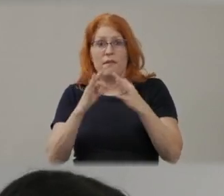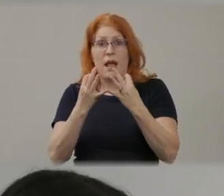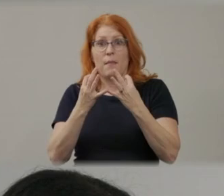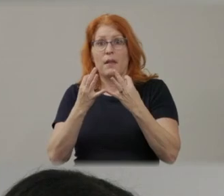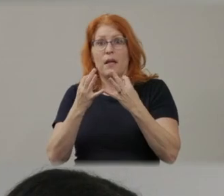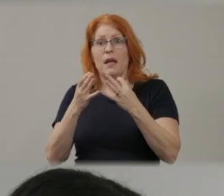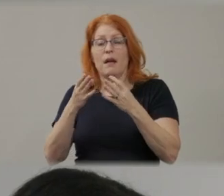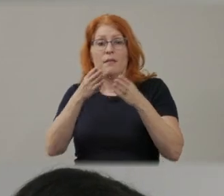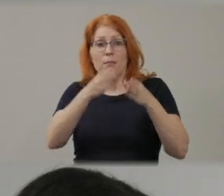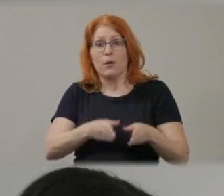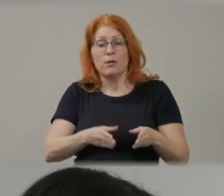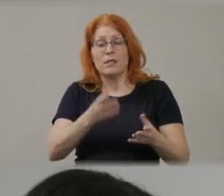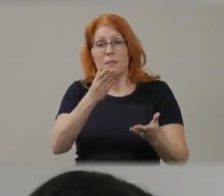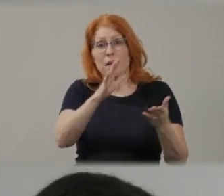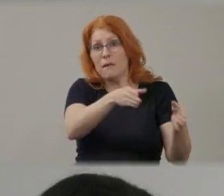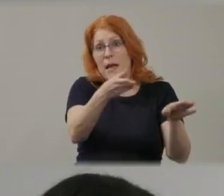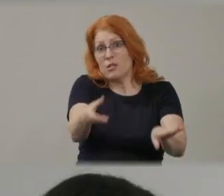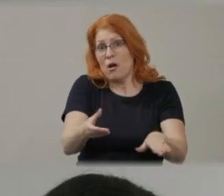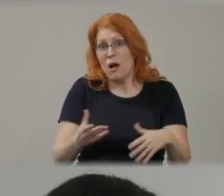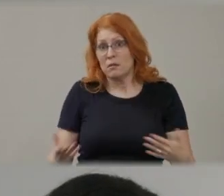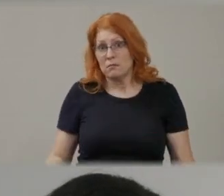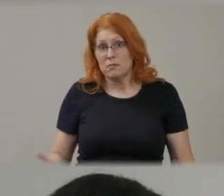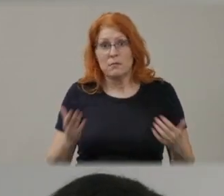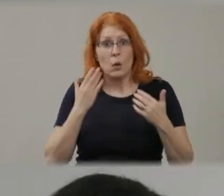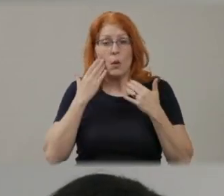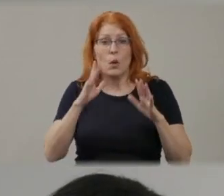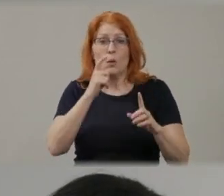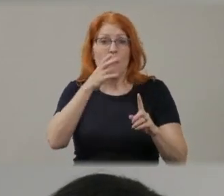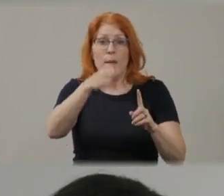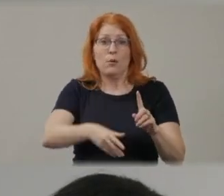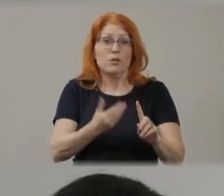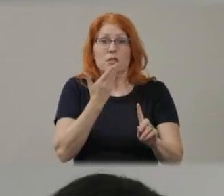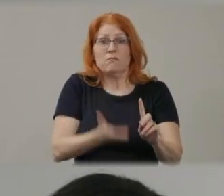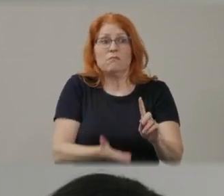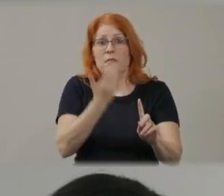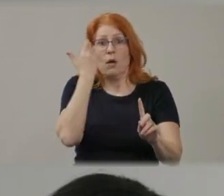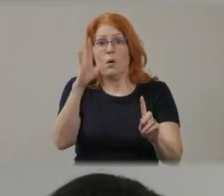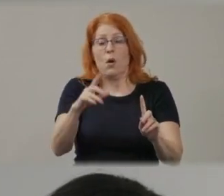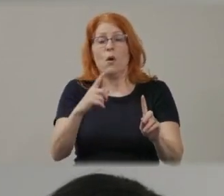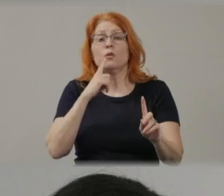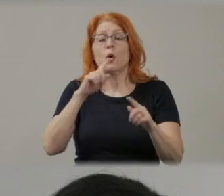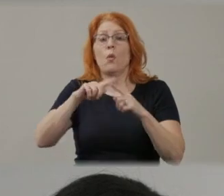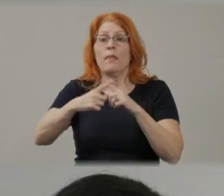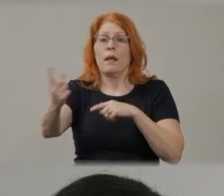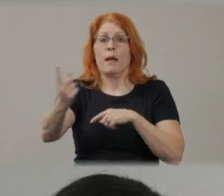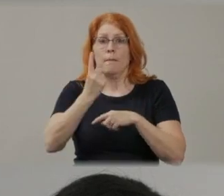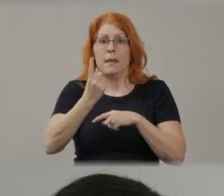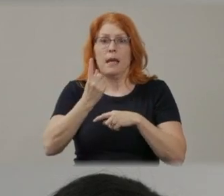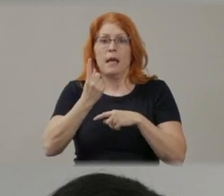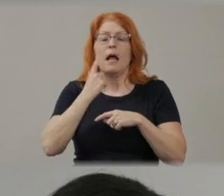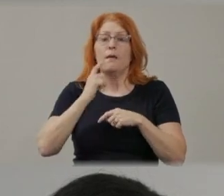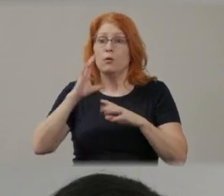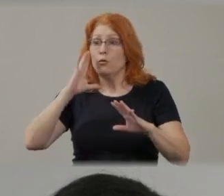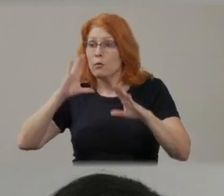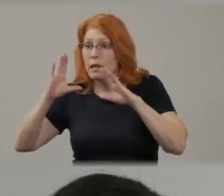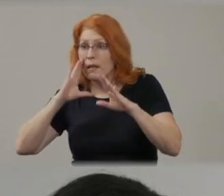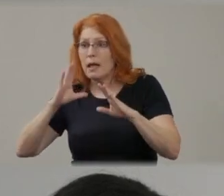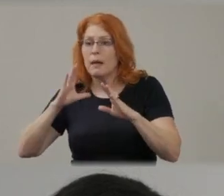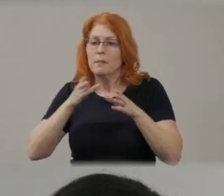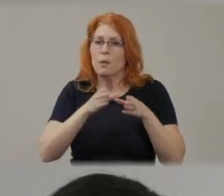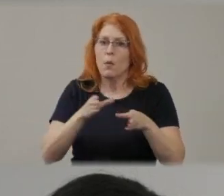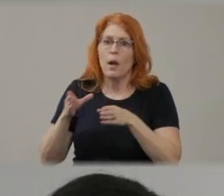who may have passed on. I don't know who that person is. So when they come in, I have to greet them in a